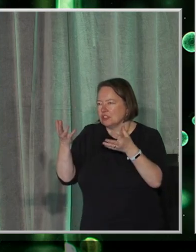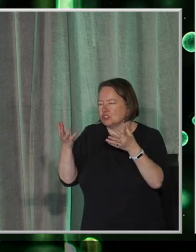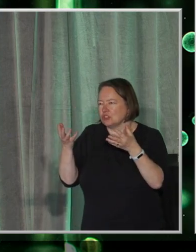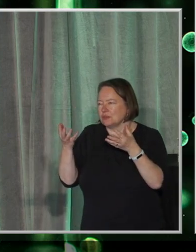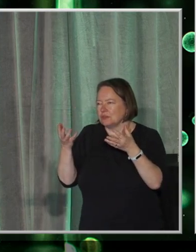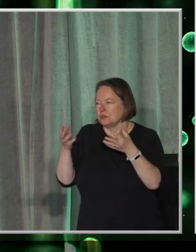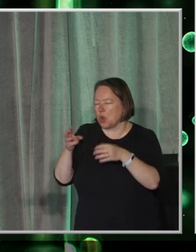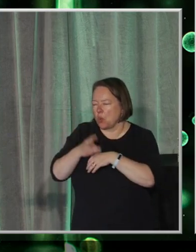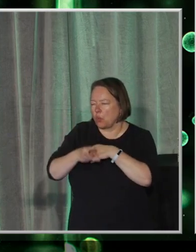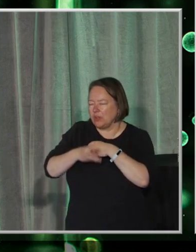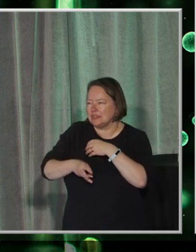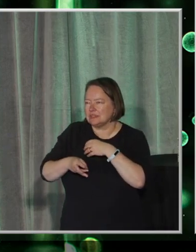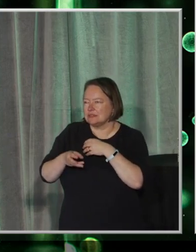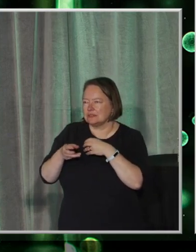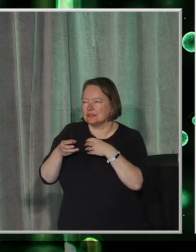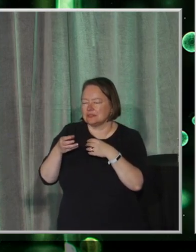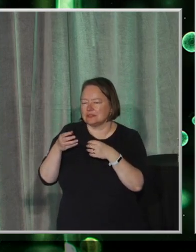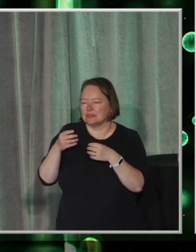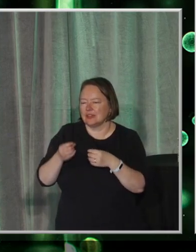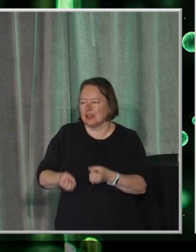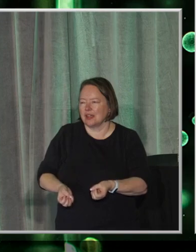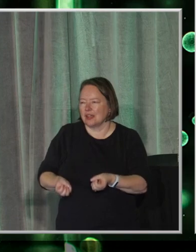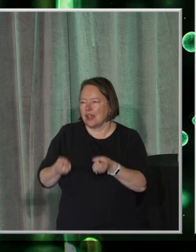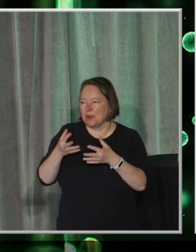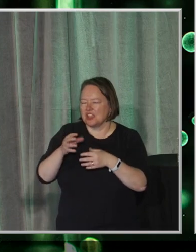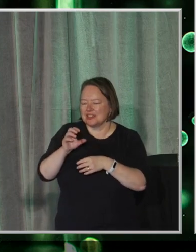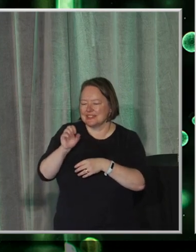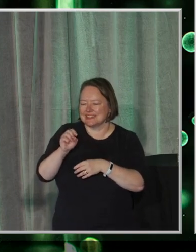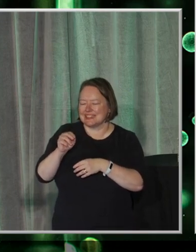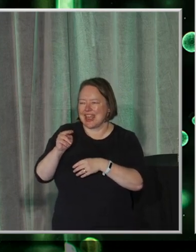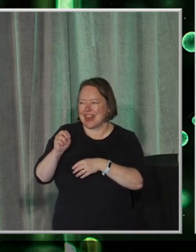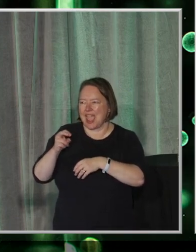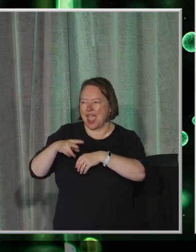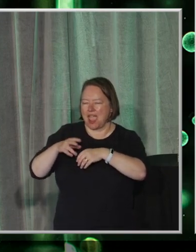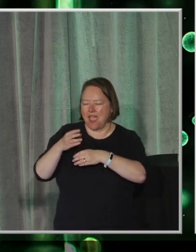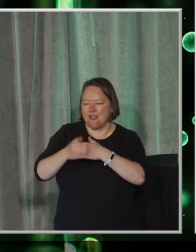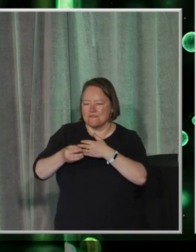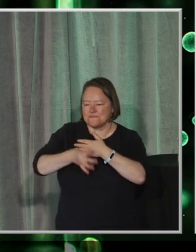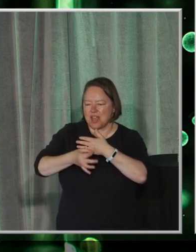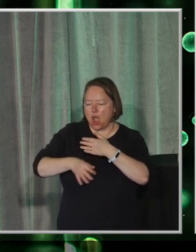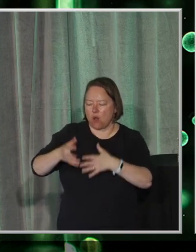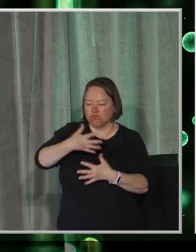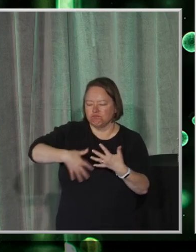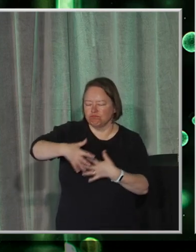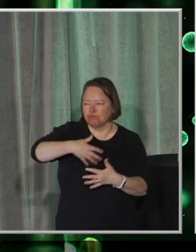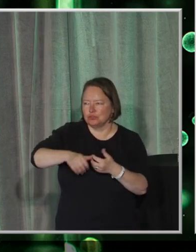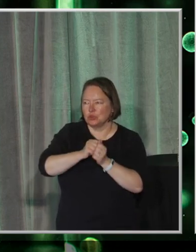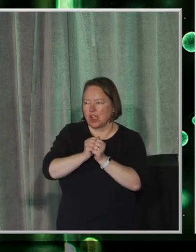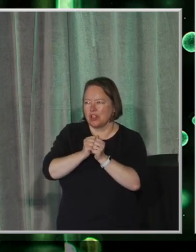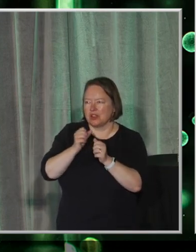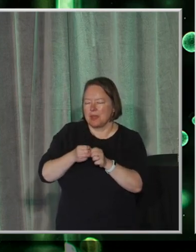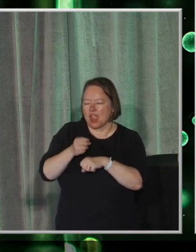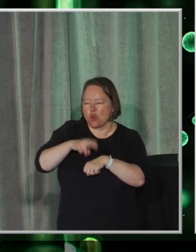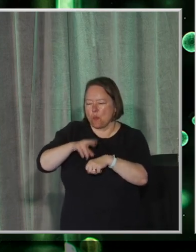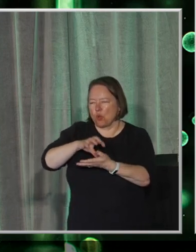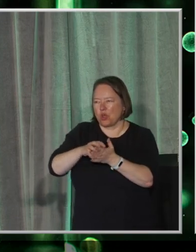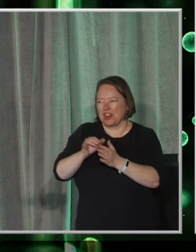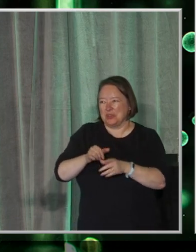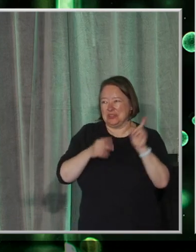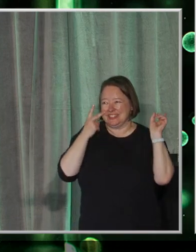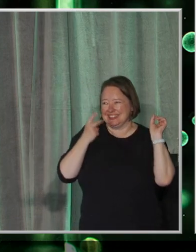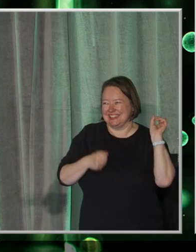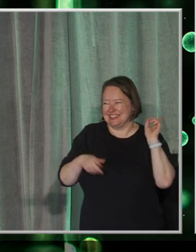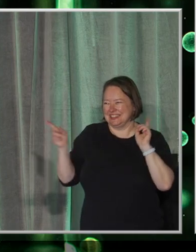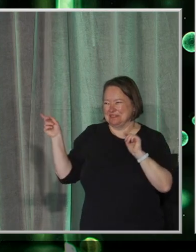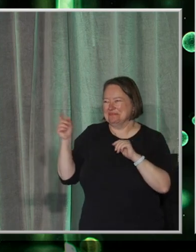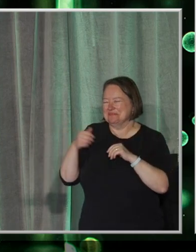what amounts of wheat and senene flour can be mixed together to maintain a very normal cookie that you see and don't see